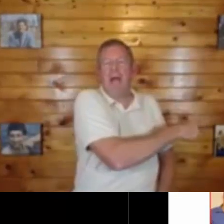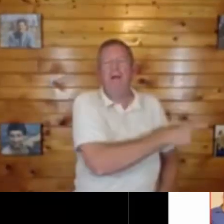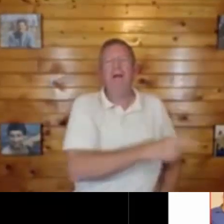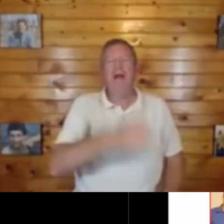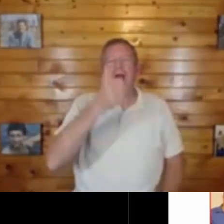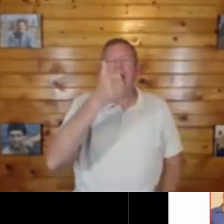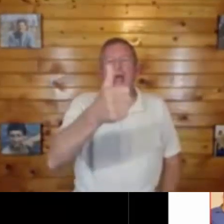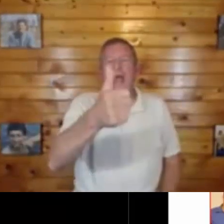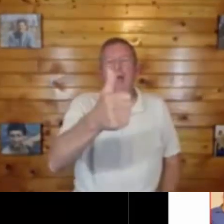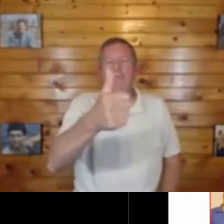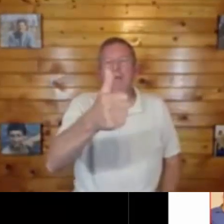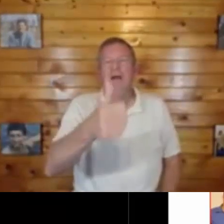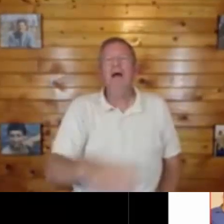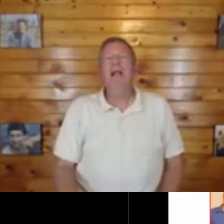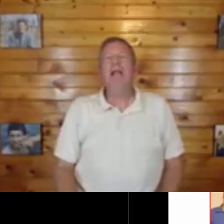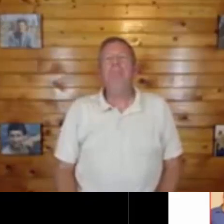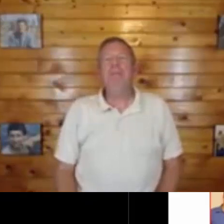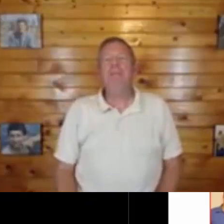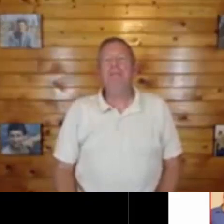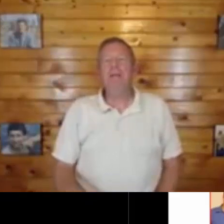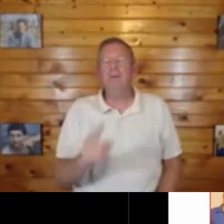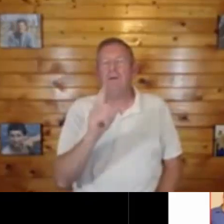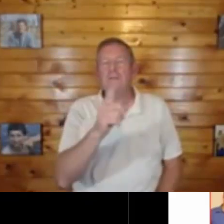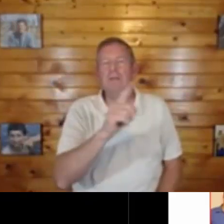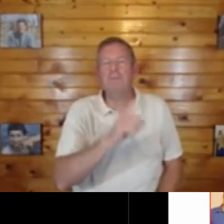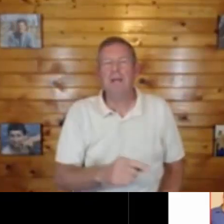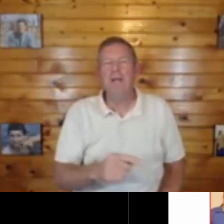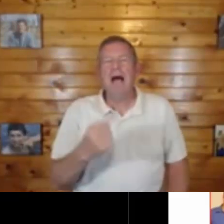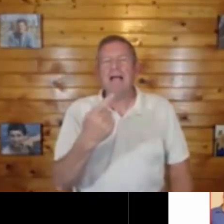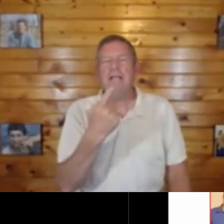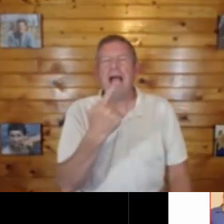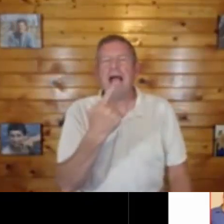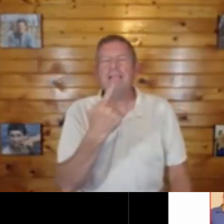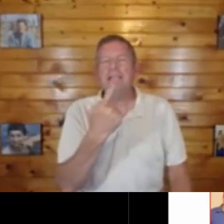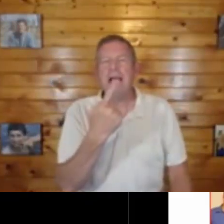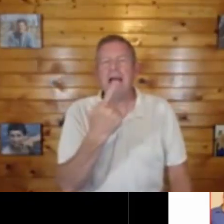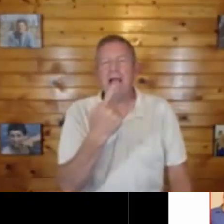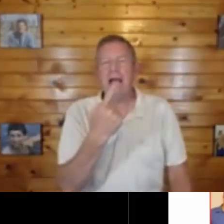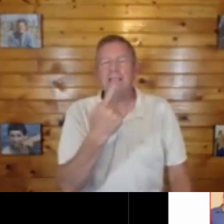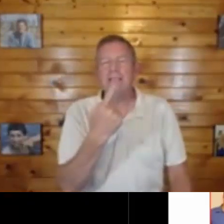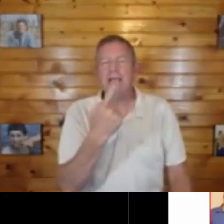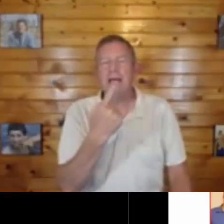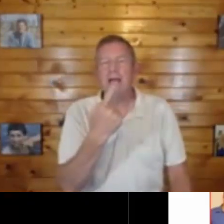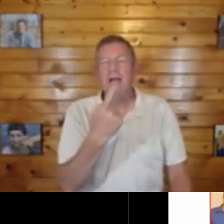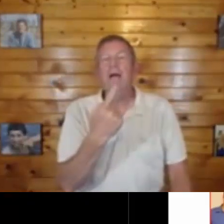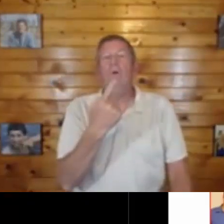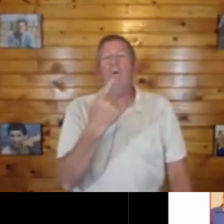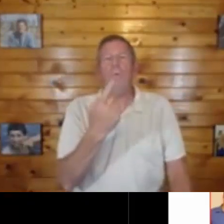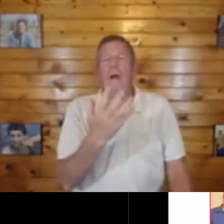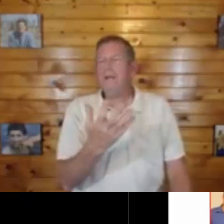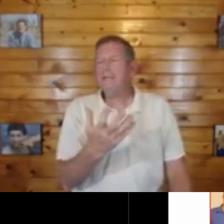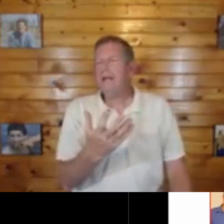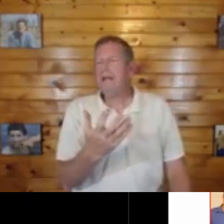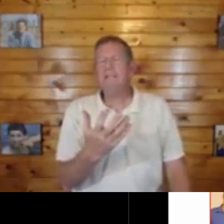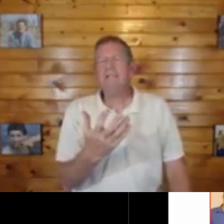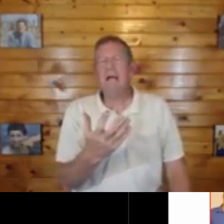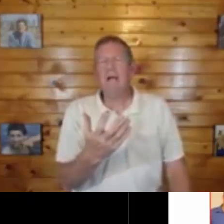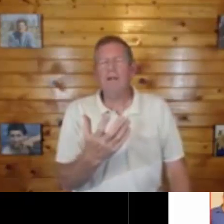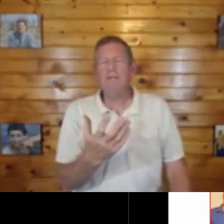Oui. Est-ce qu'elle aime la pizza? Now, notice something. I said, est-ce